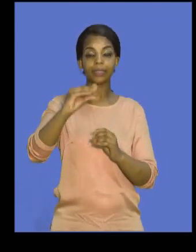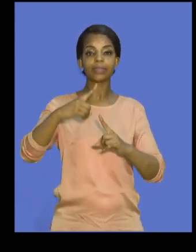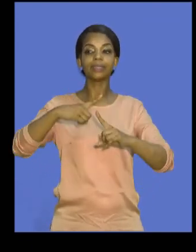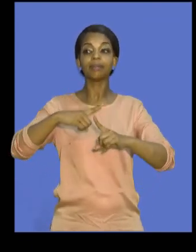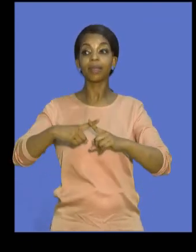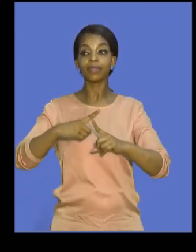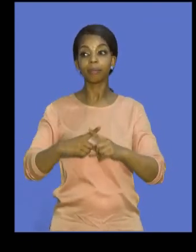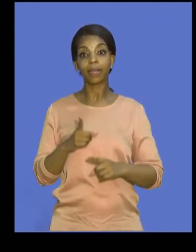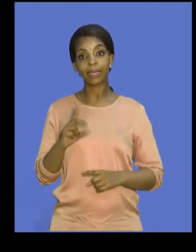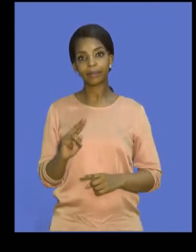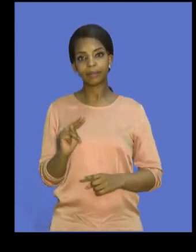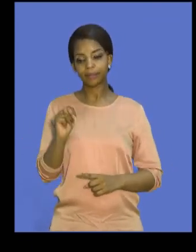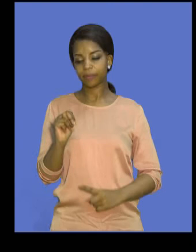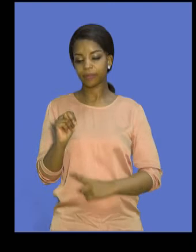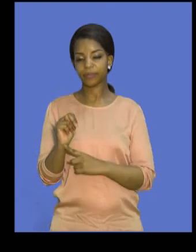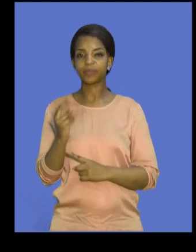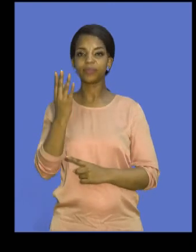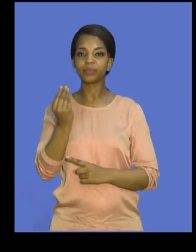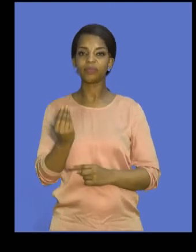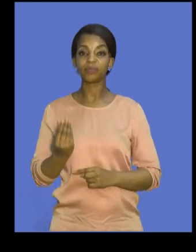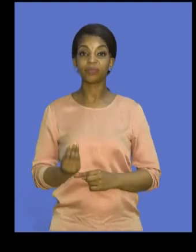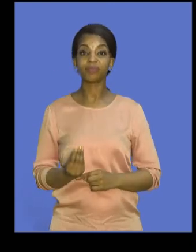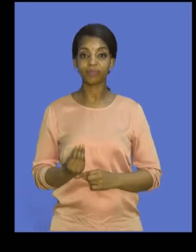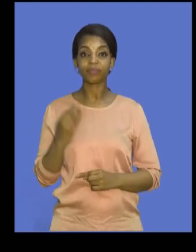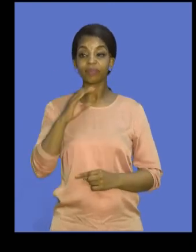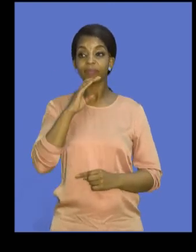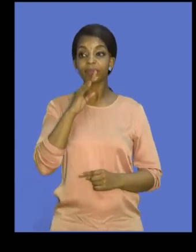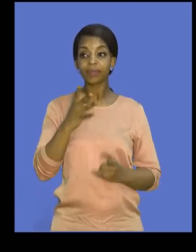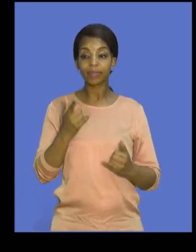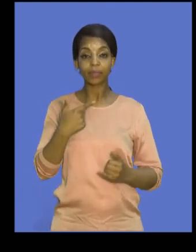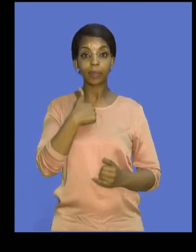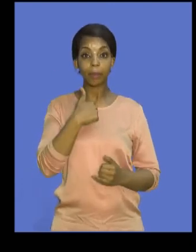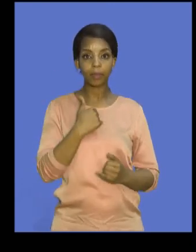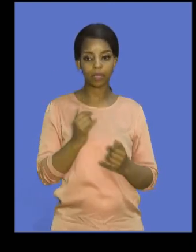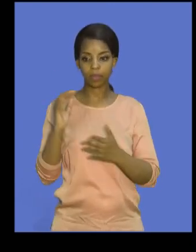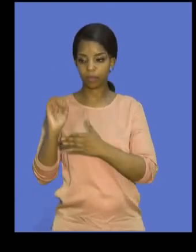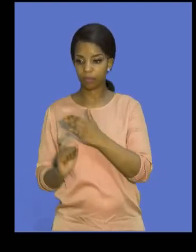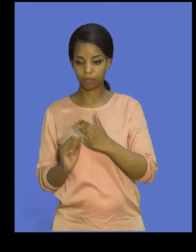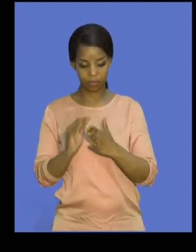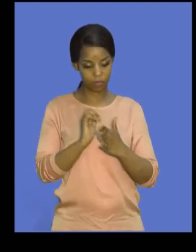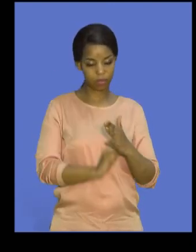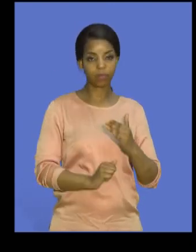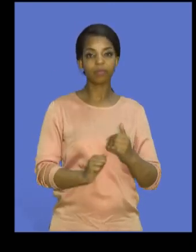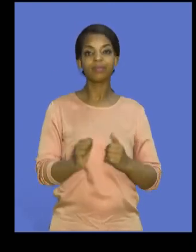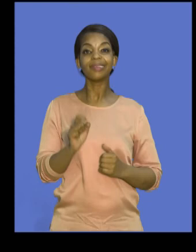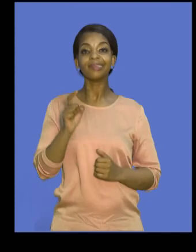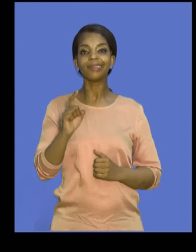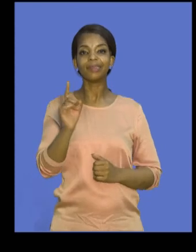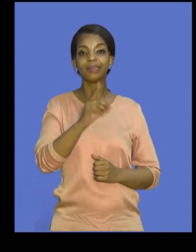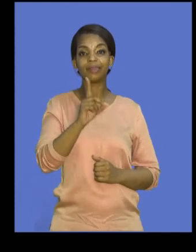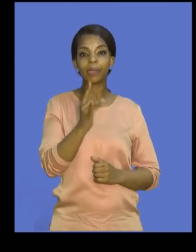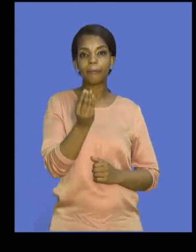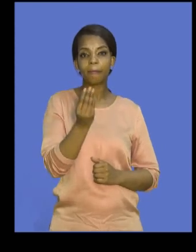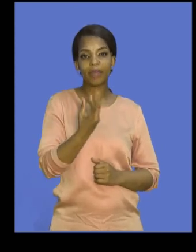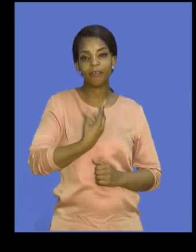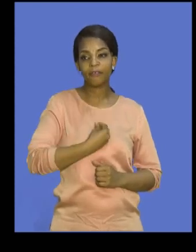the number. So if I take out the P as a common factor there, this will then be what I will be left with. So